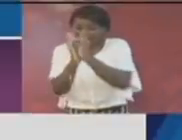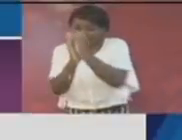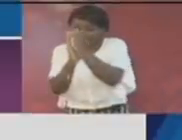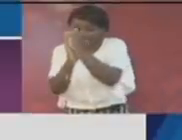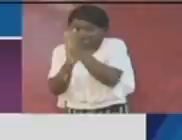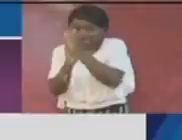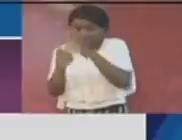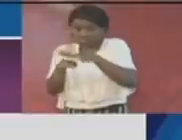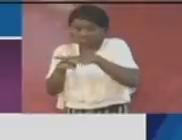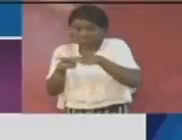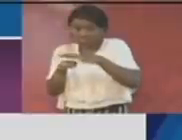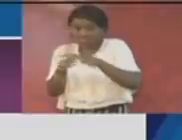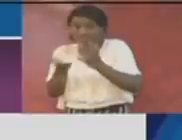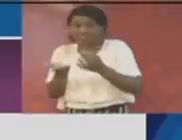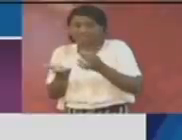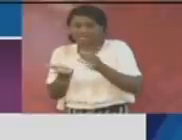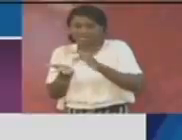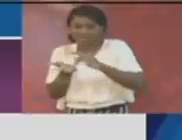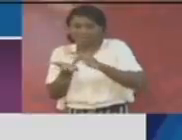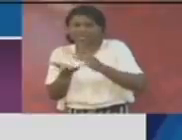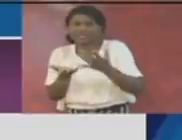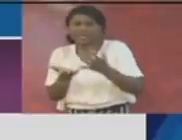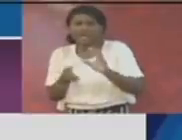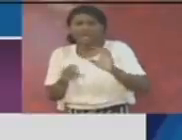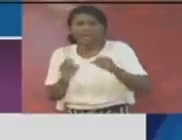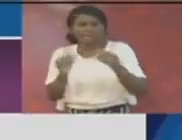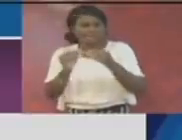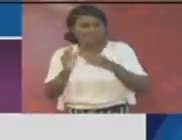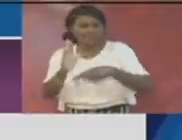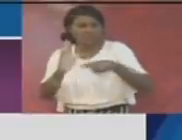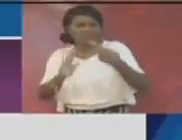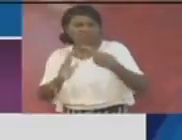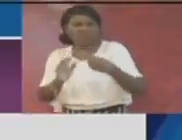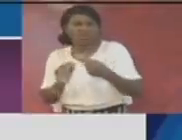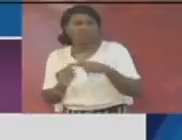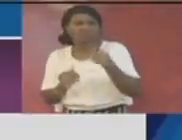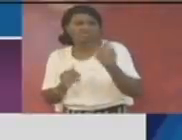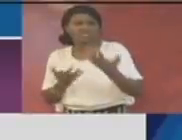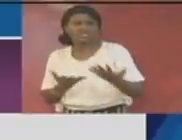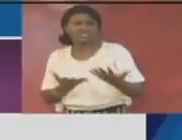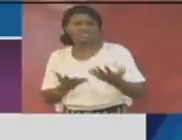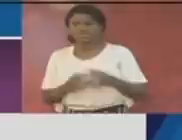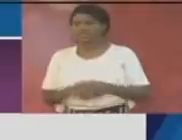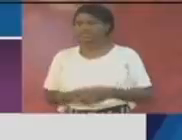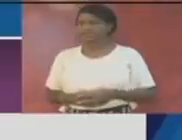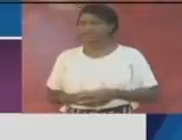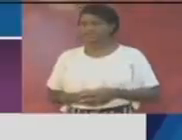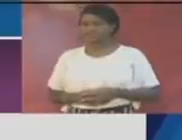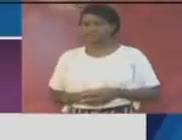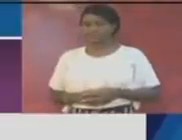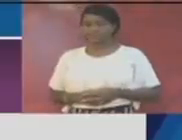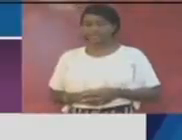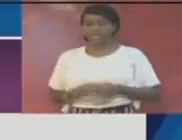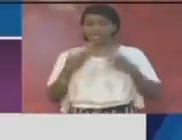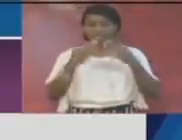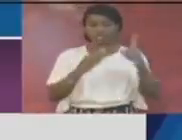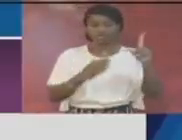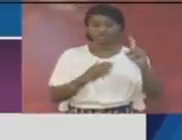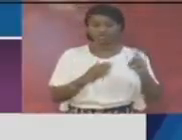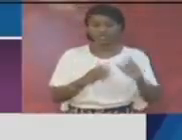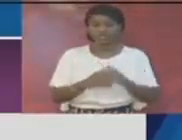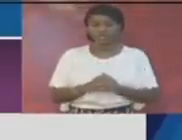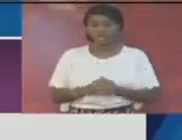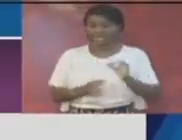getting COVID-19? Dr. Hines, this one is off to you. Okay, thanks for the question. Now, the